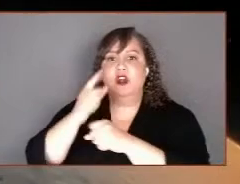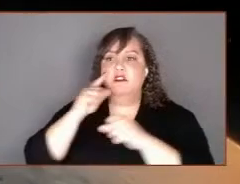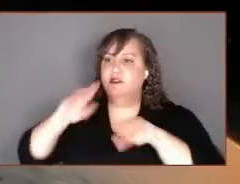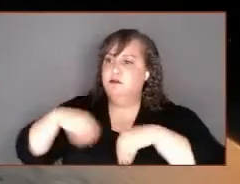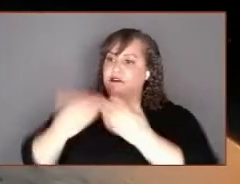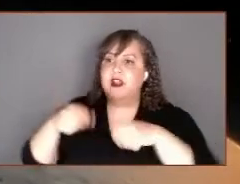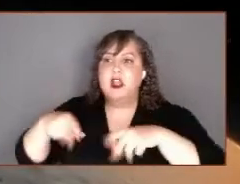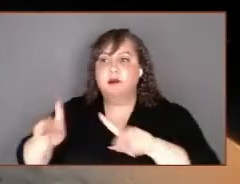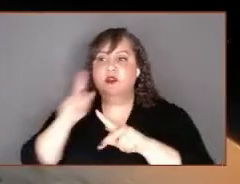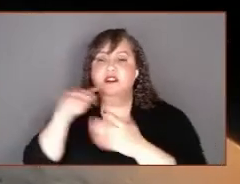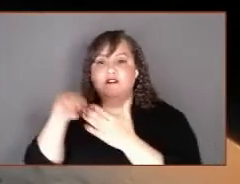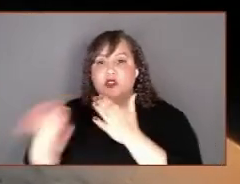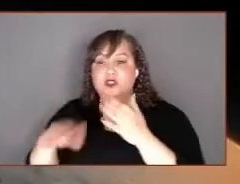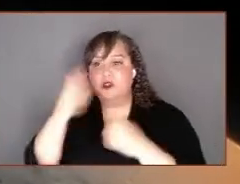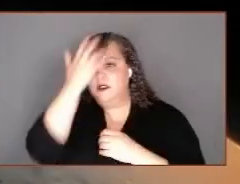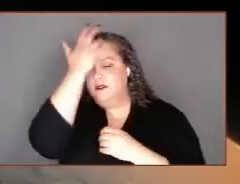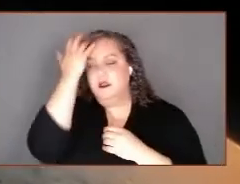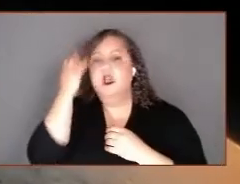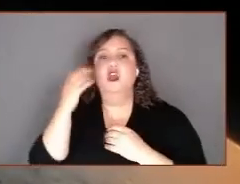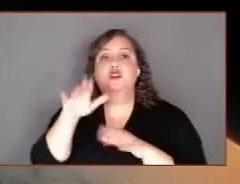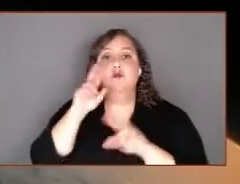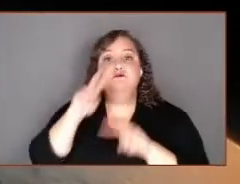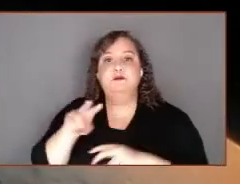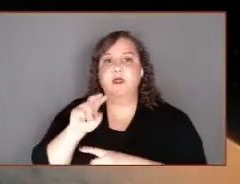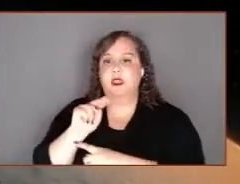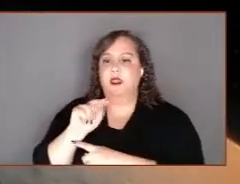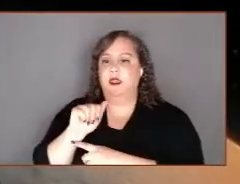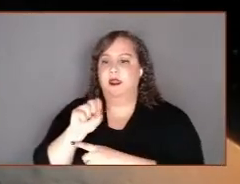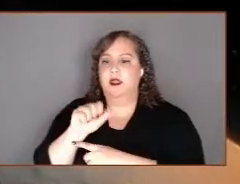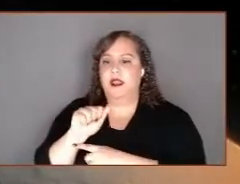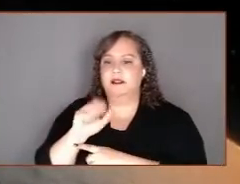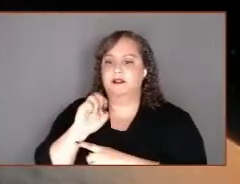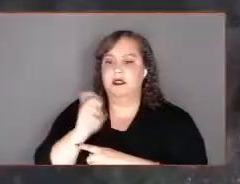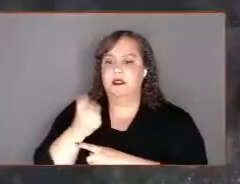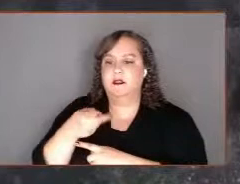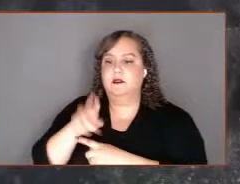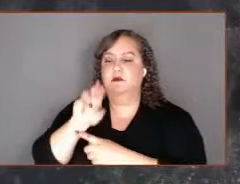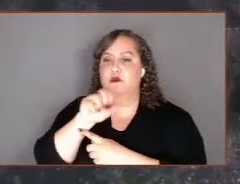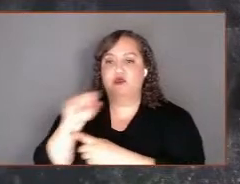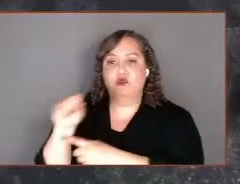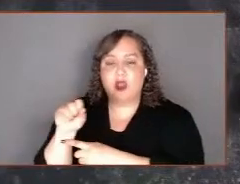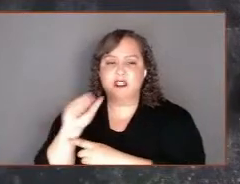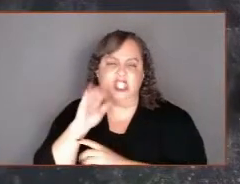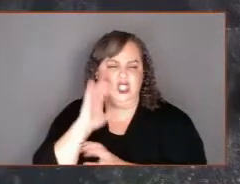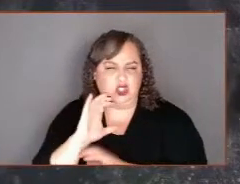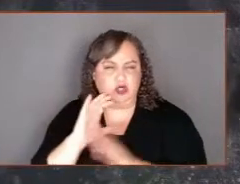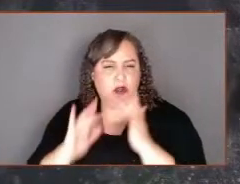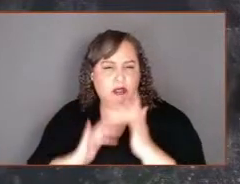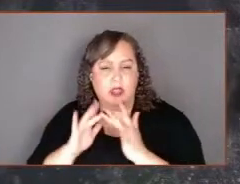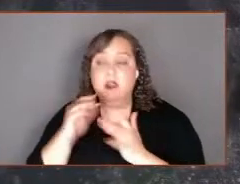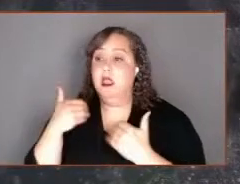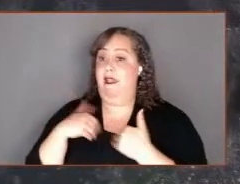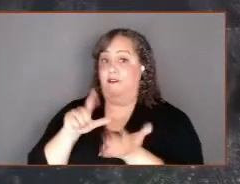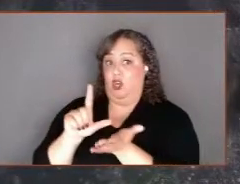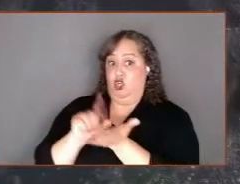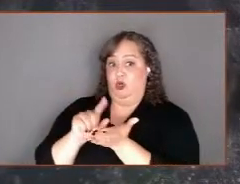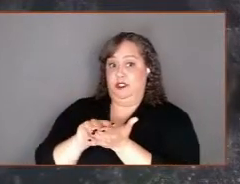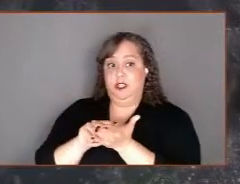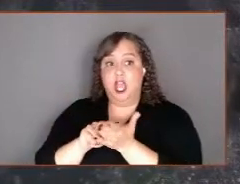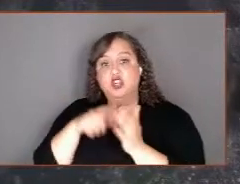say to go to NASA Express. You could just search that in the internet, and NASA Express has a newsletter, and they do a wonderful job of